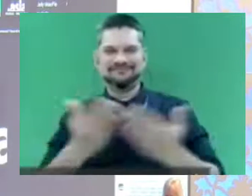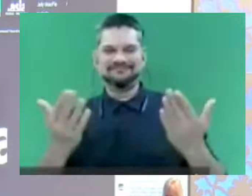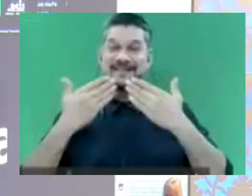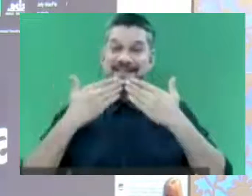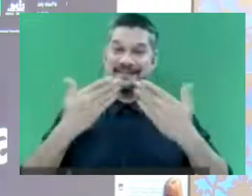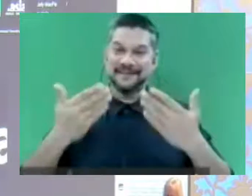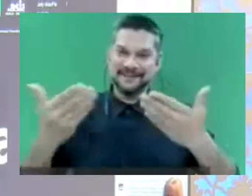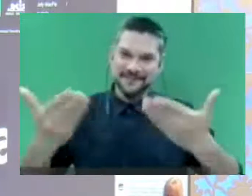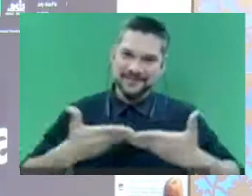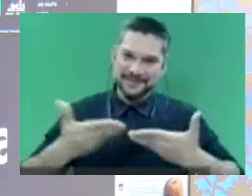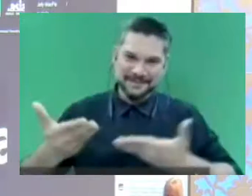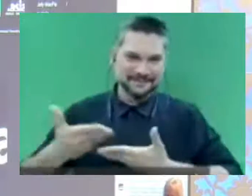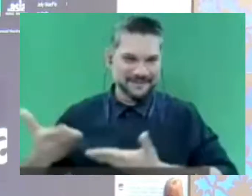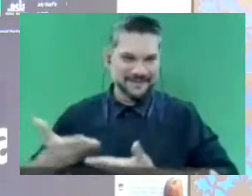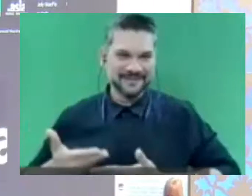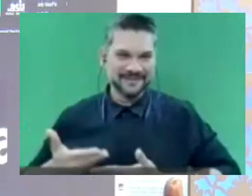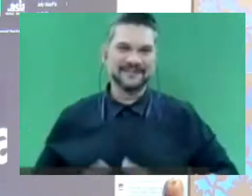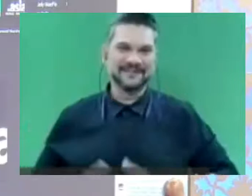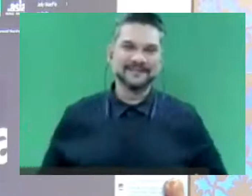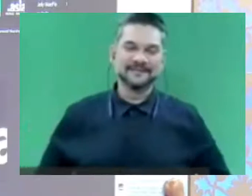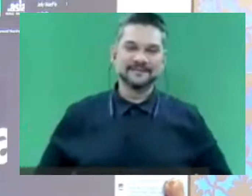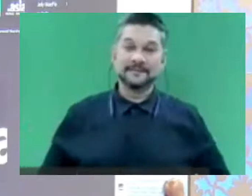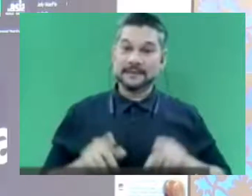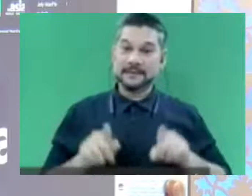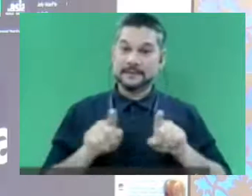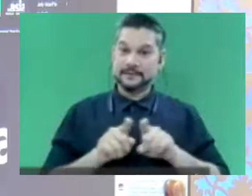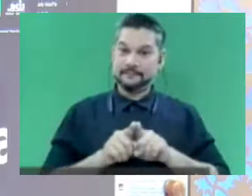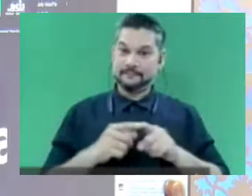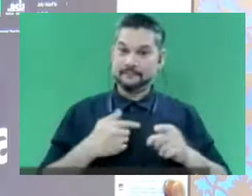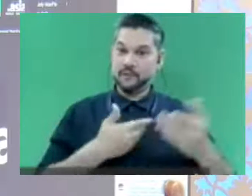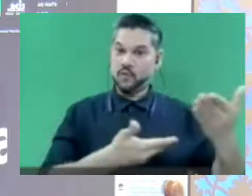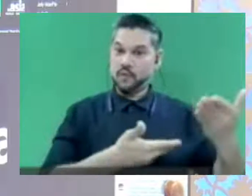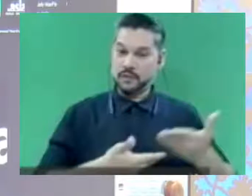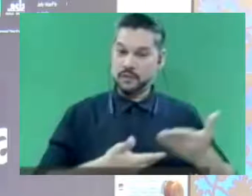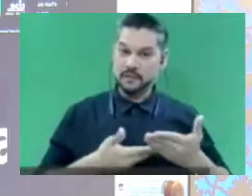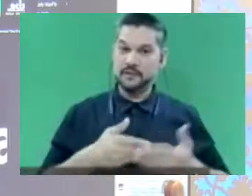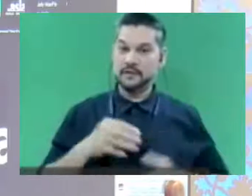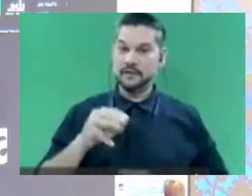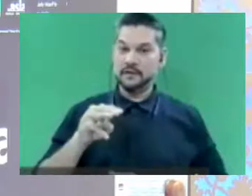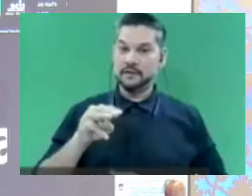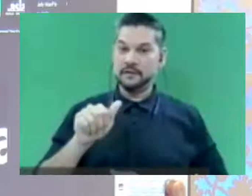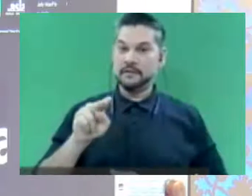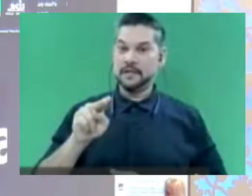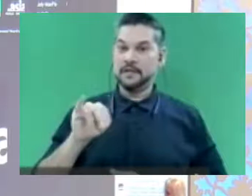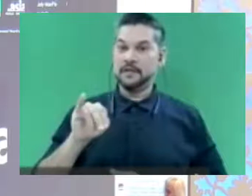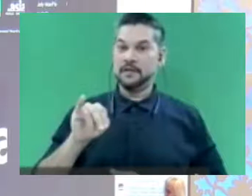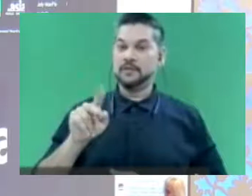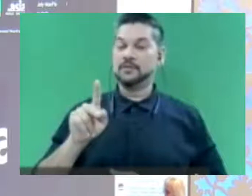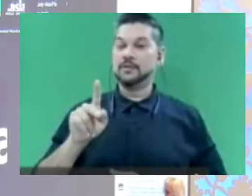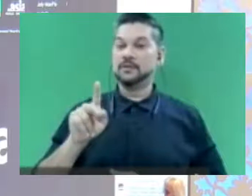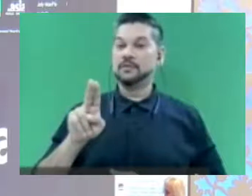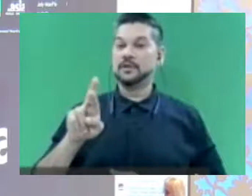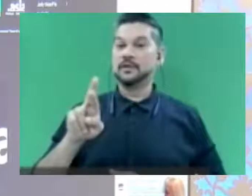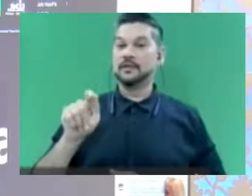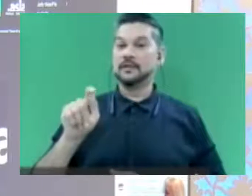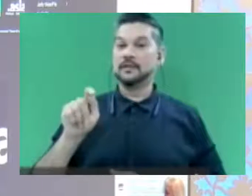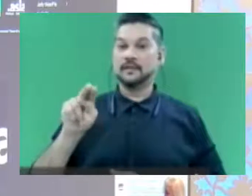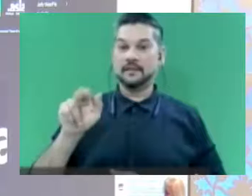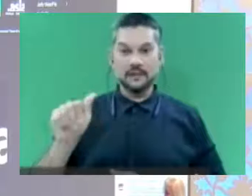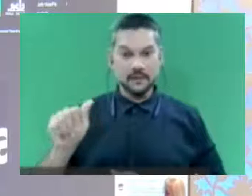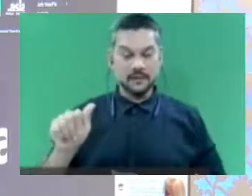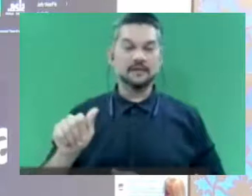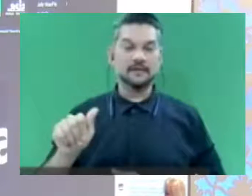And we've also want to welcome Manique Gunaratne, who is a manager